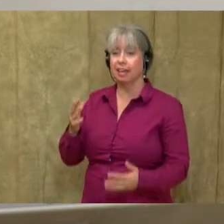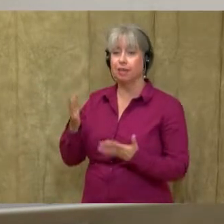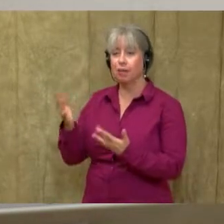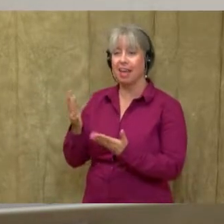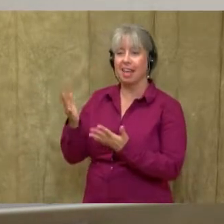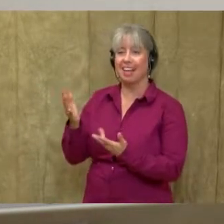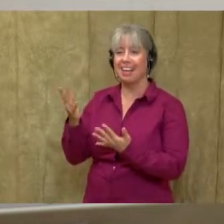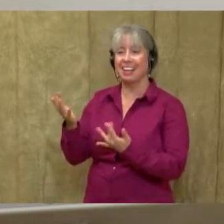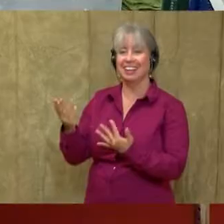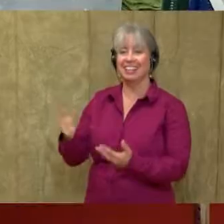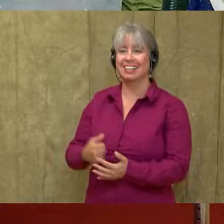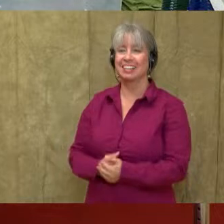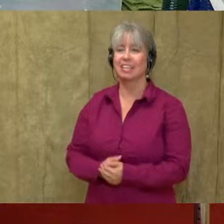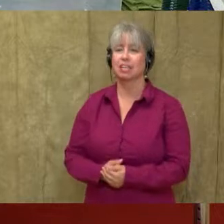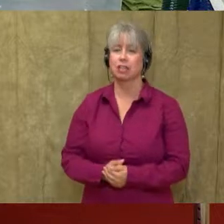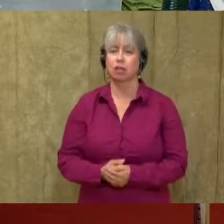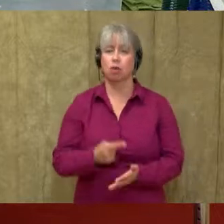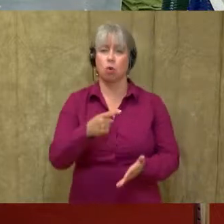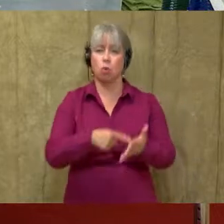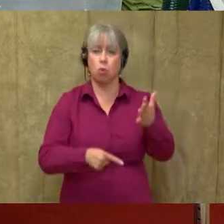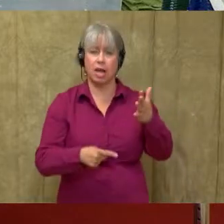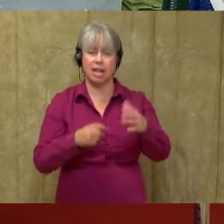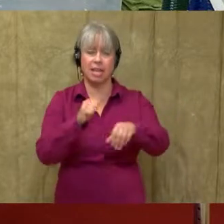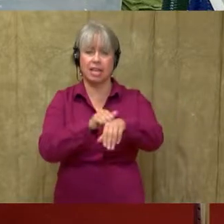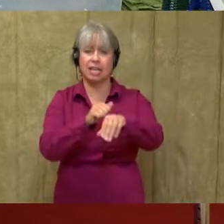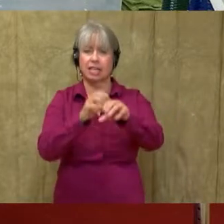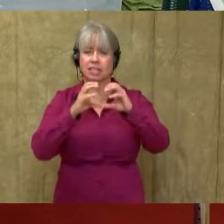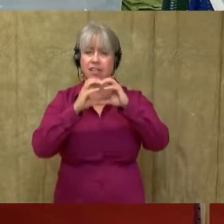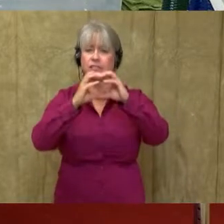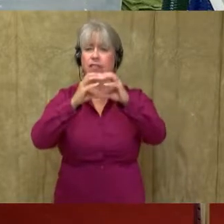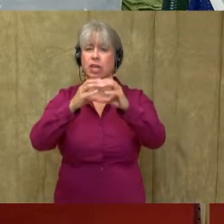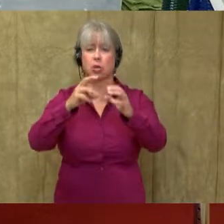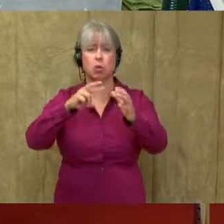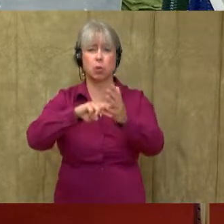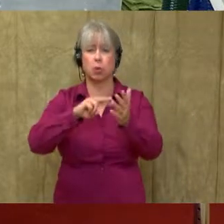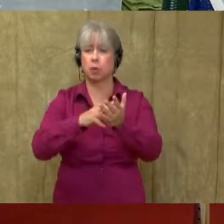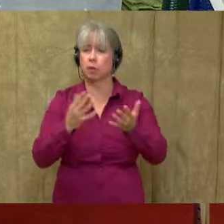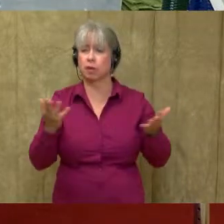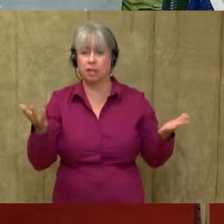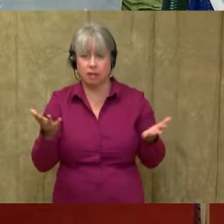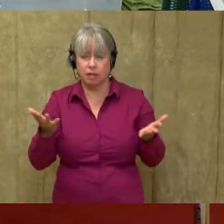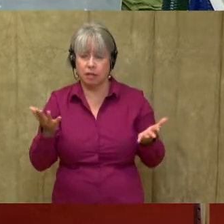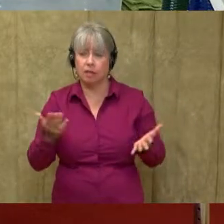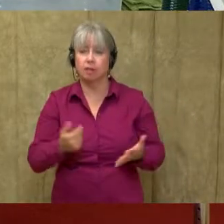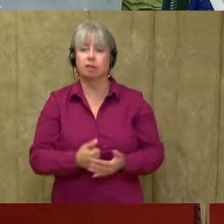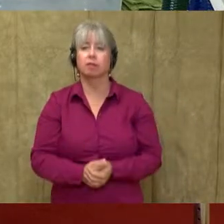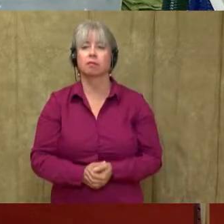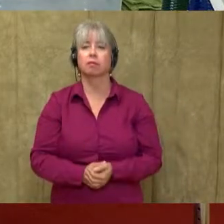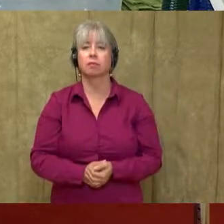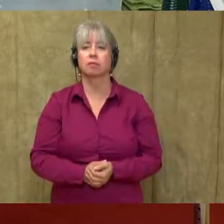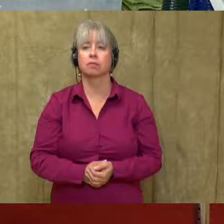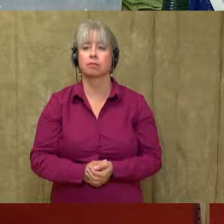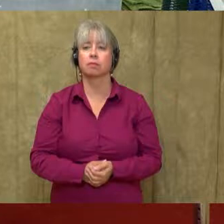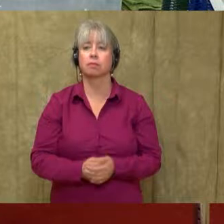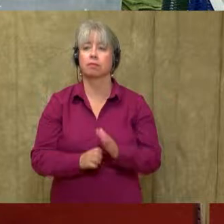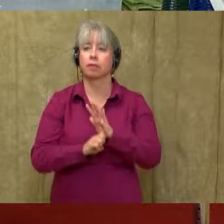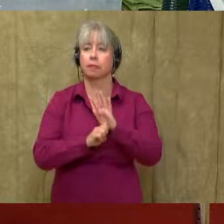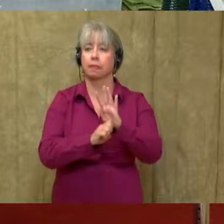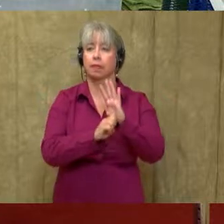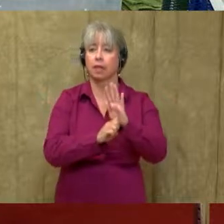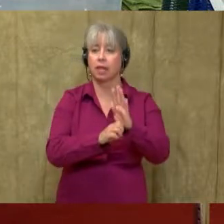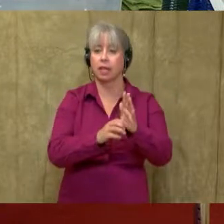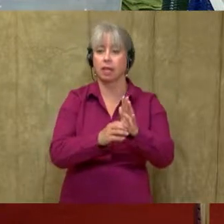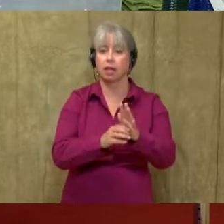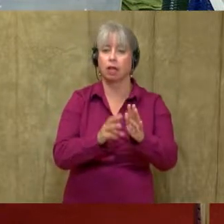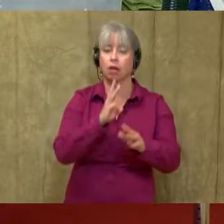What is a sphere? Hopefully you found one around your house. Maybe you have one handy with you right now. But an example would be a